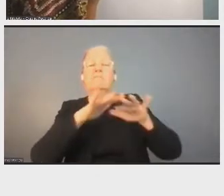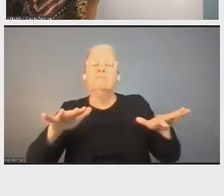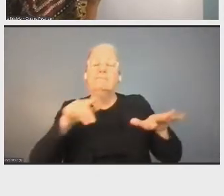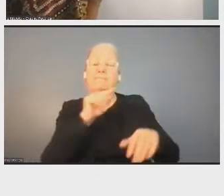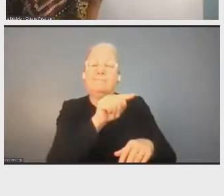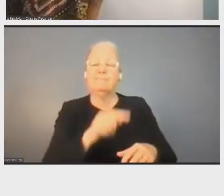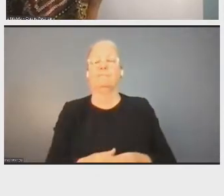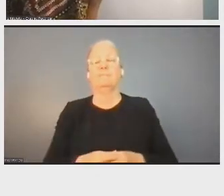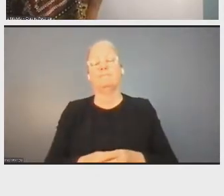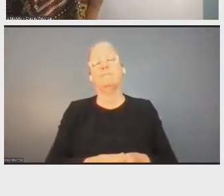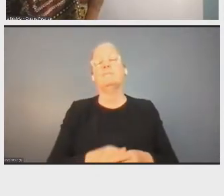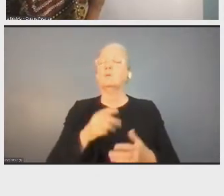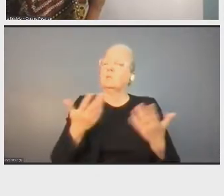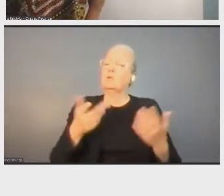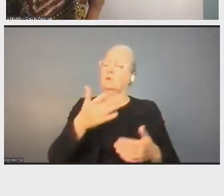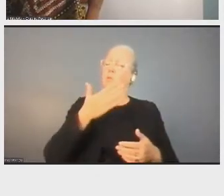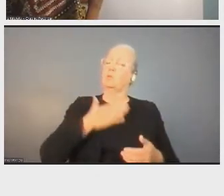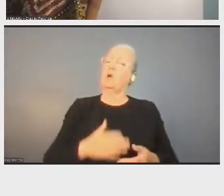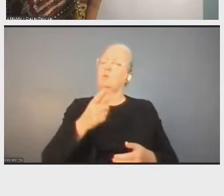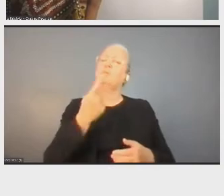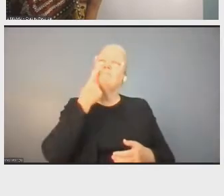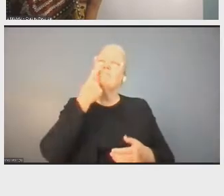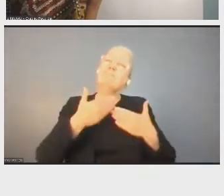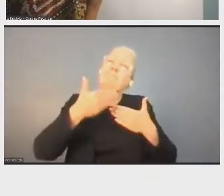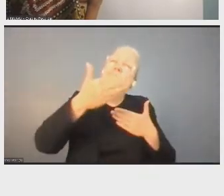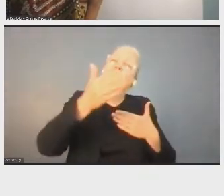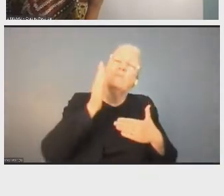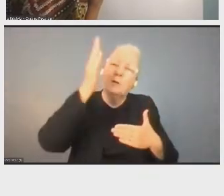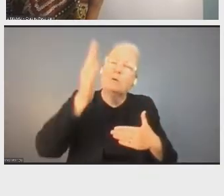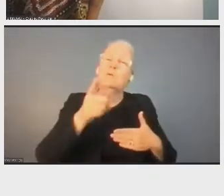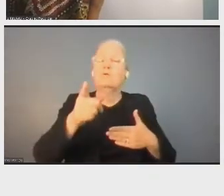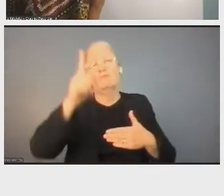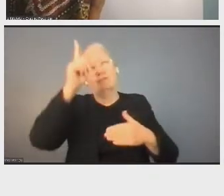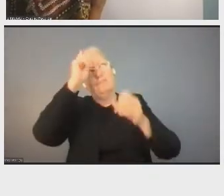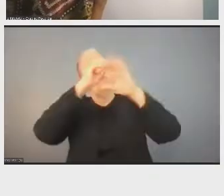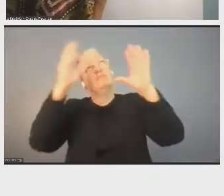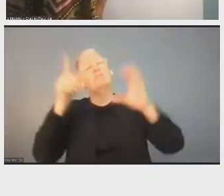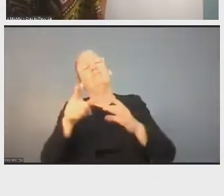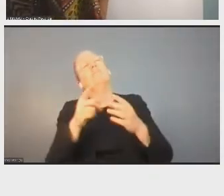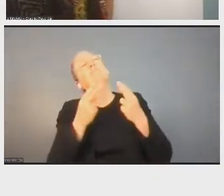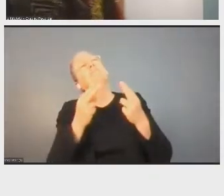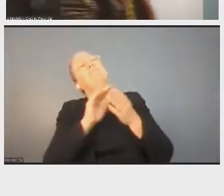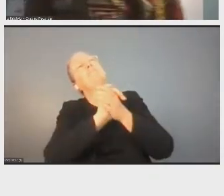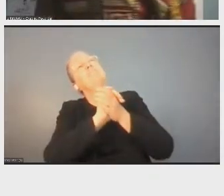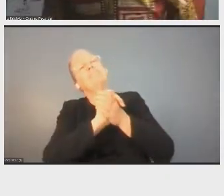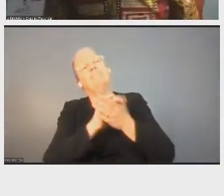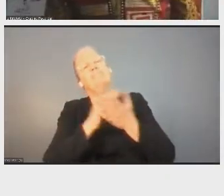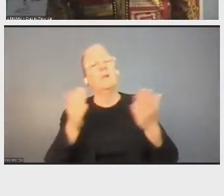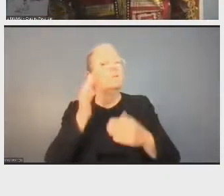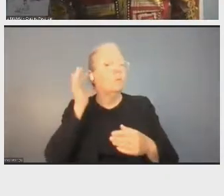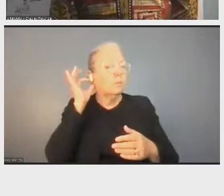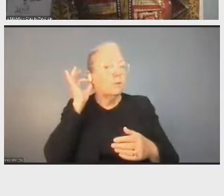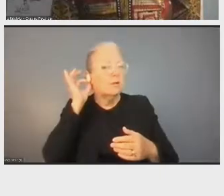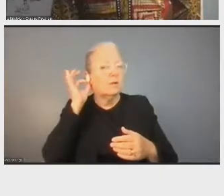What would you like to see moving forward? What is your vision and what is your hope for women as